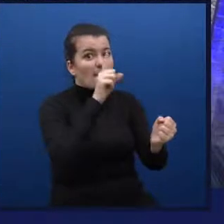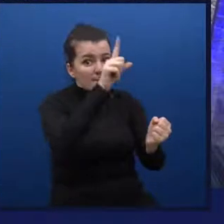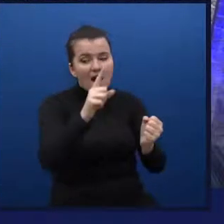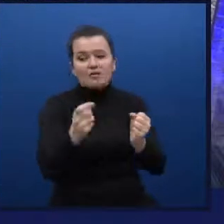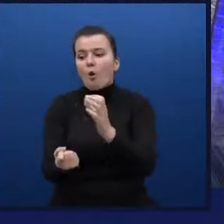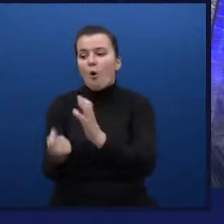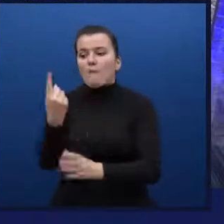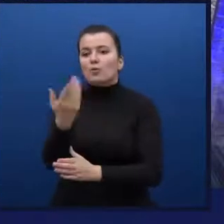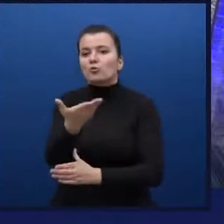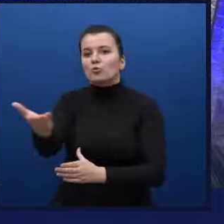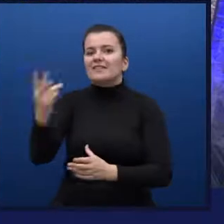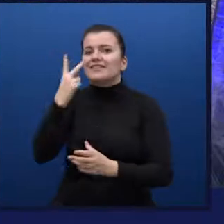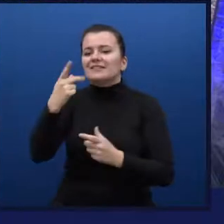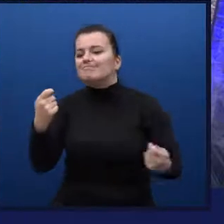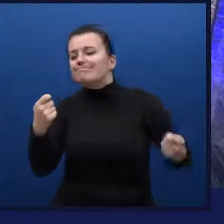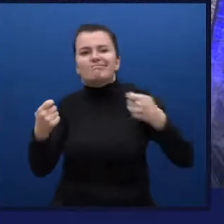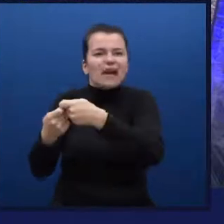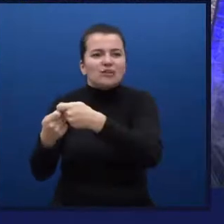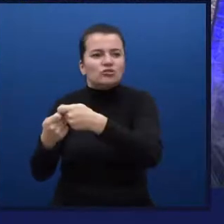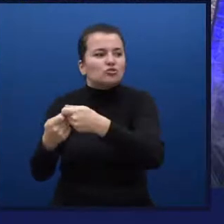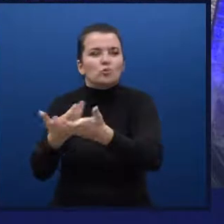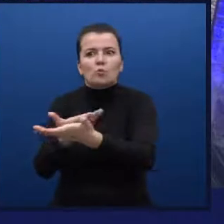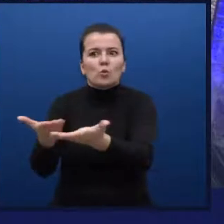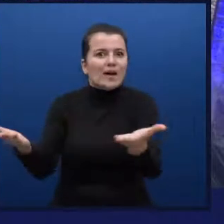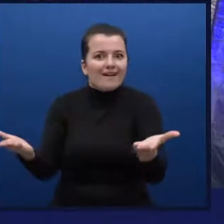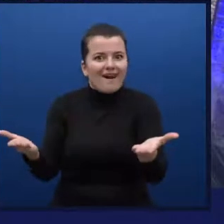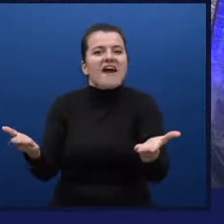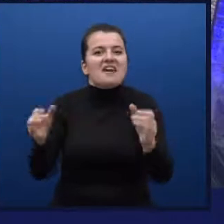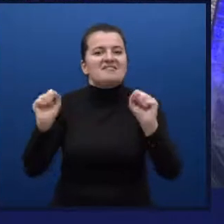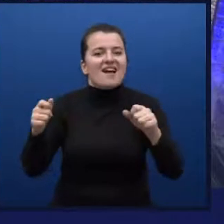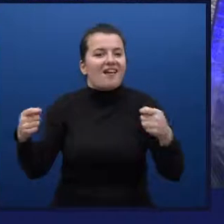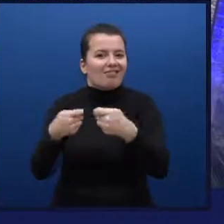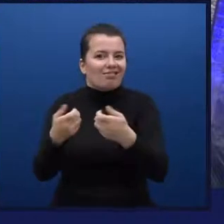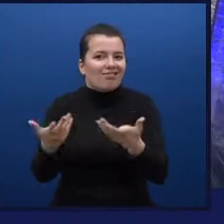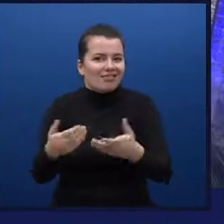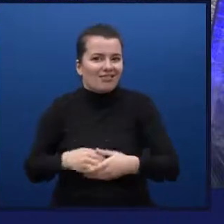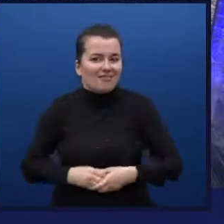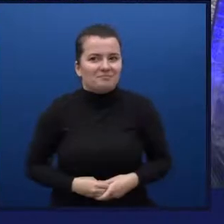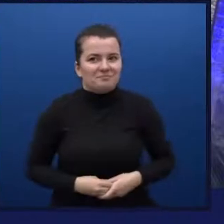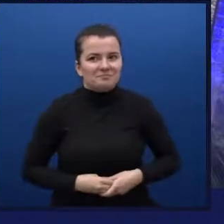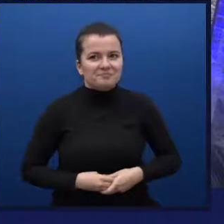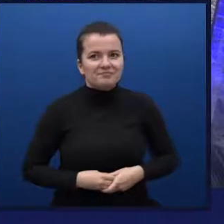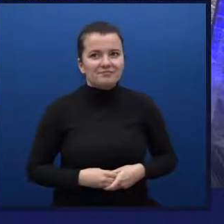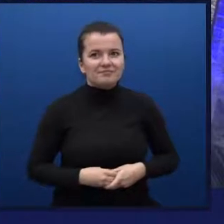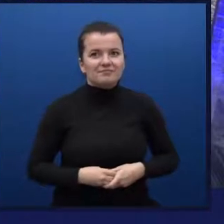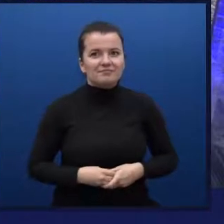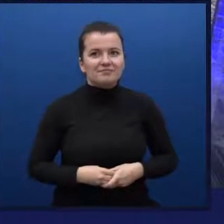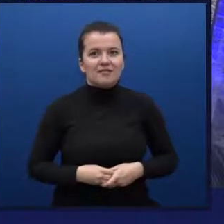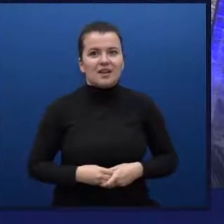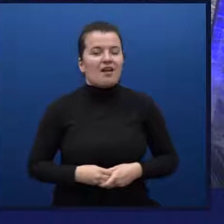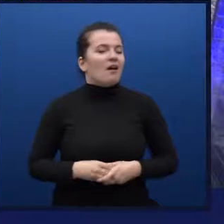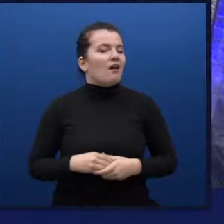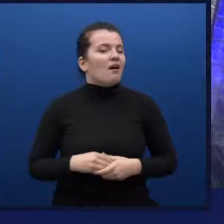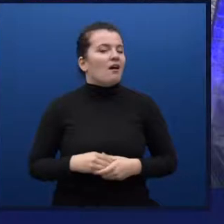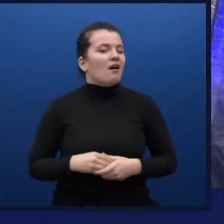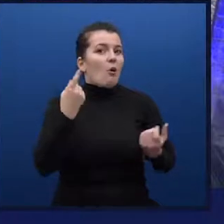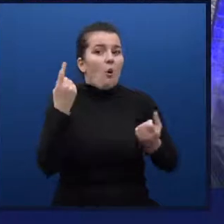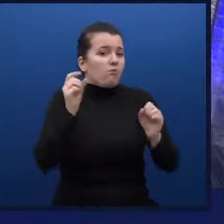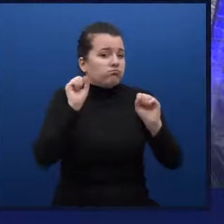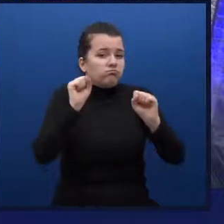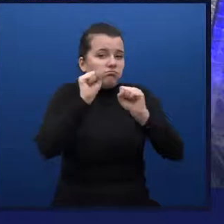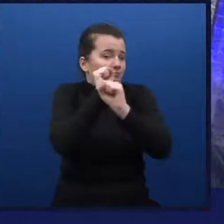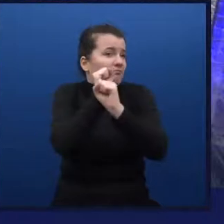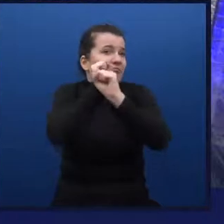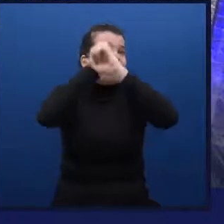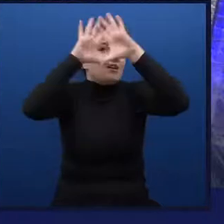solved, right? So you know, it all is based on our imagination and our creativity, but doing